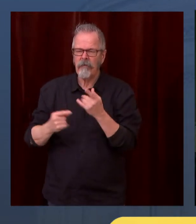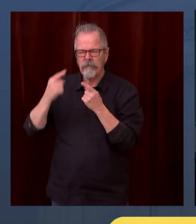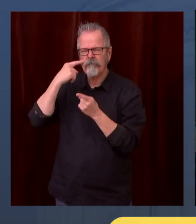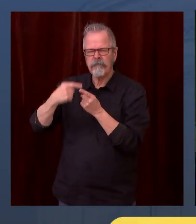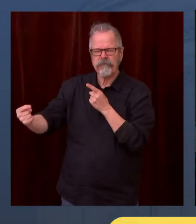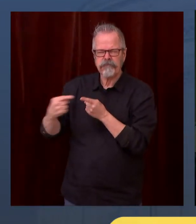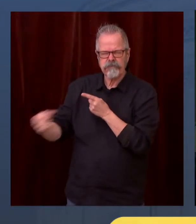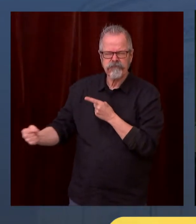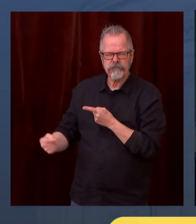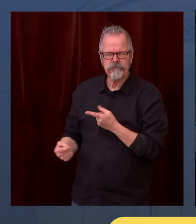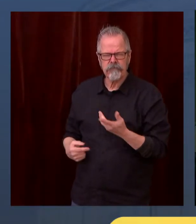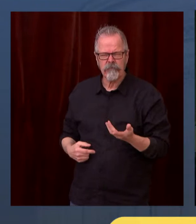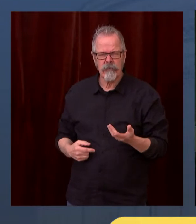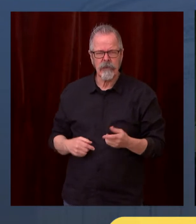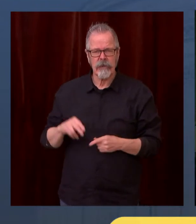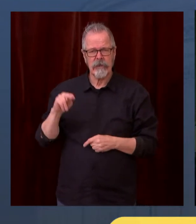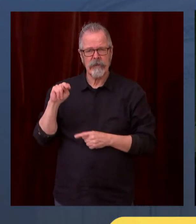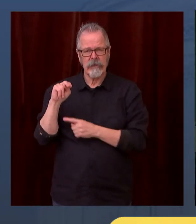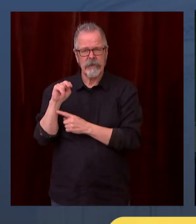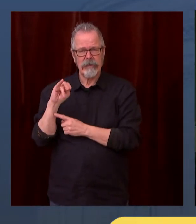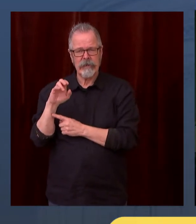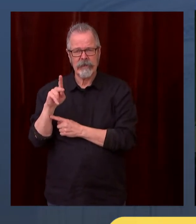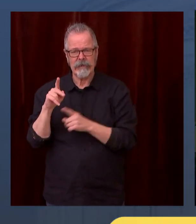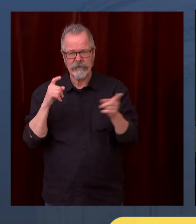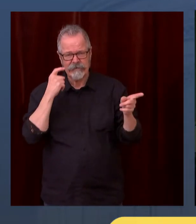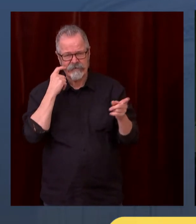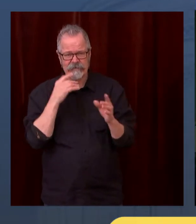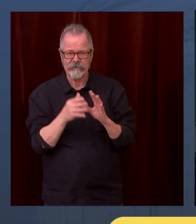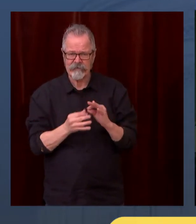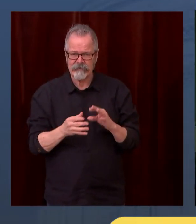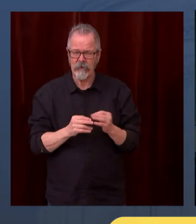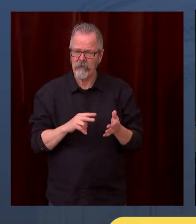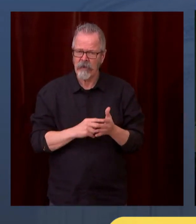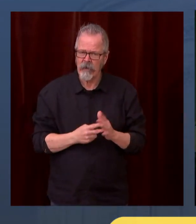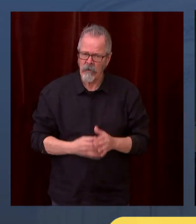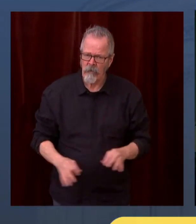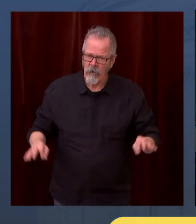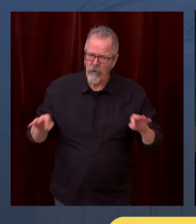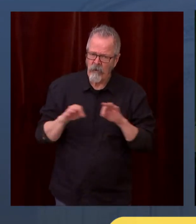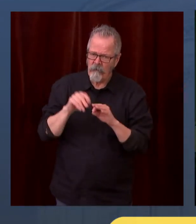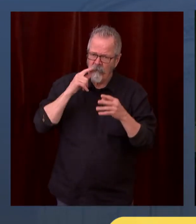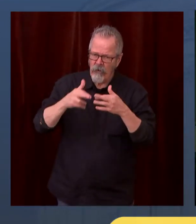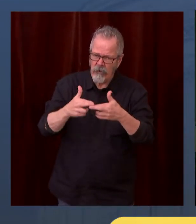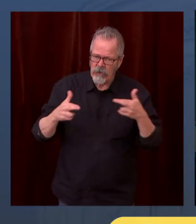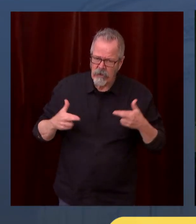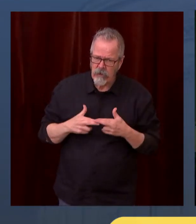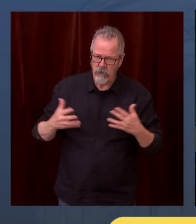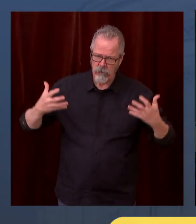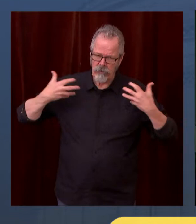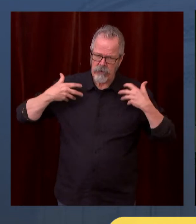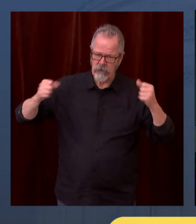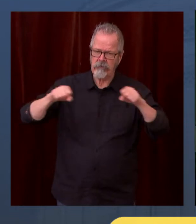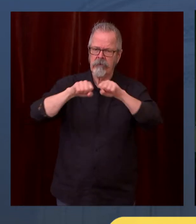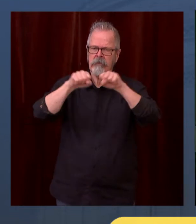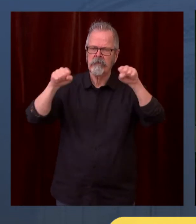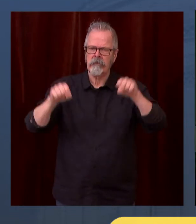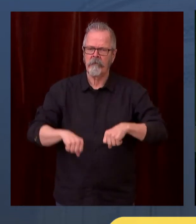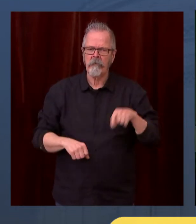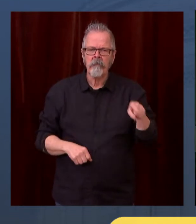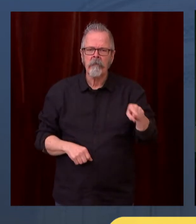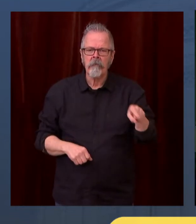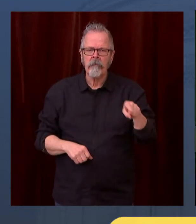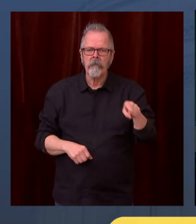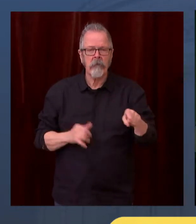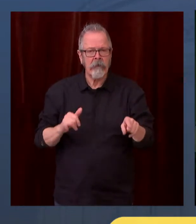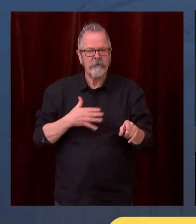Nick has pointed out, the importance of the regional healthcare system and our real goal for